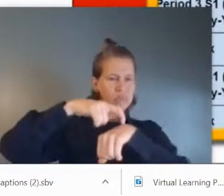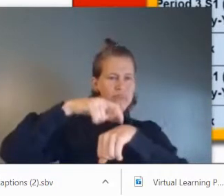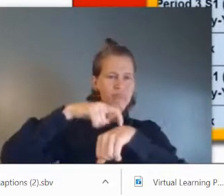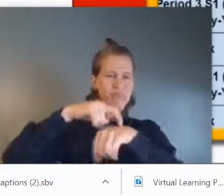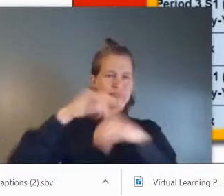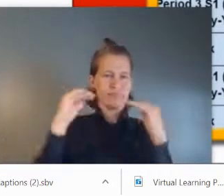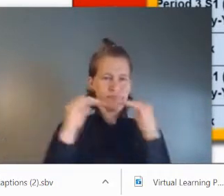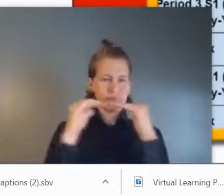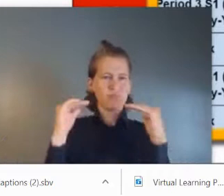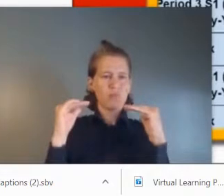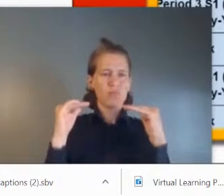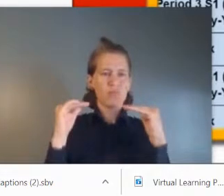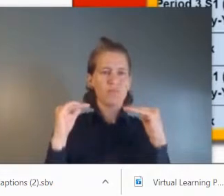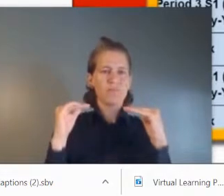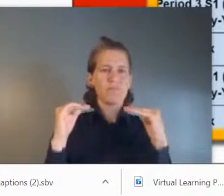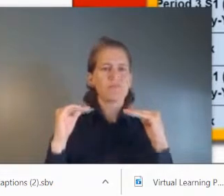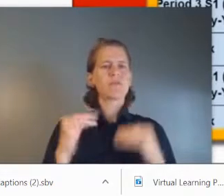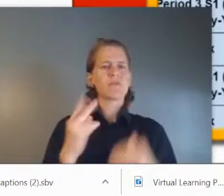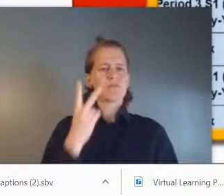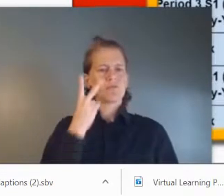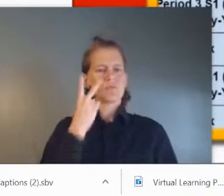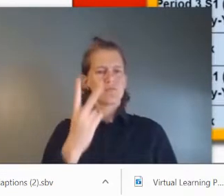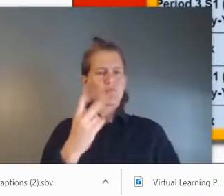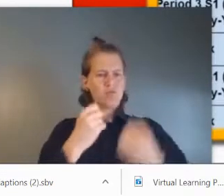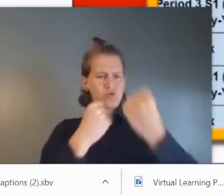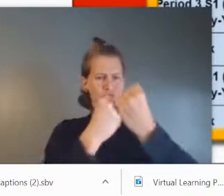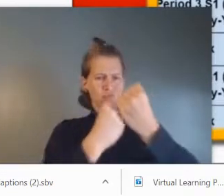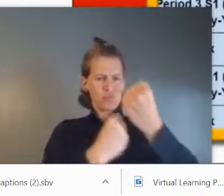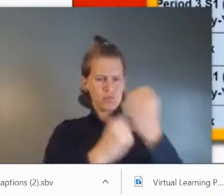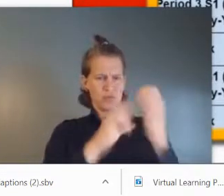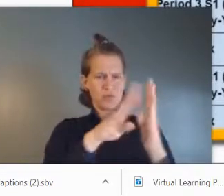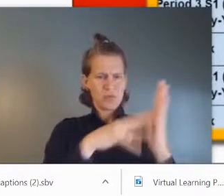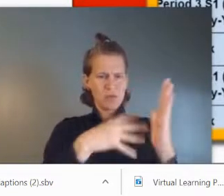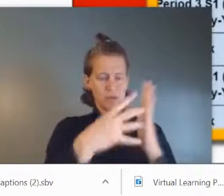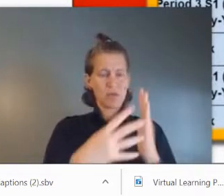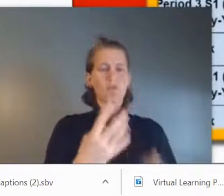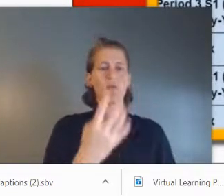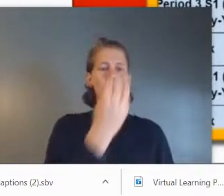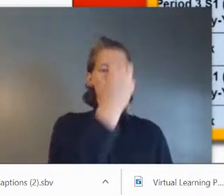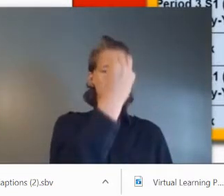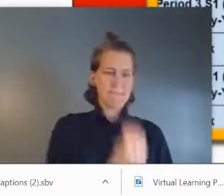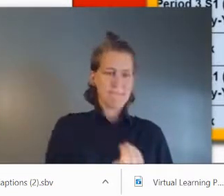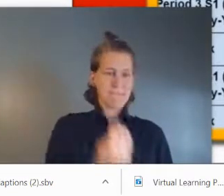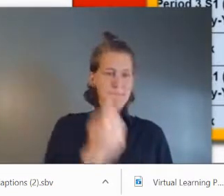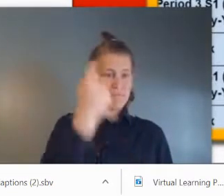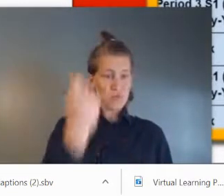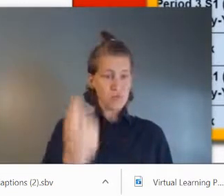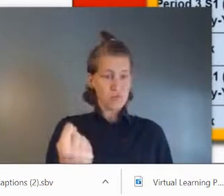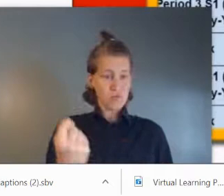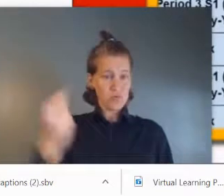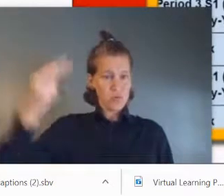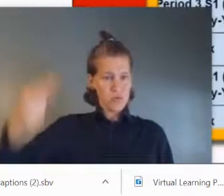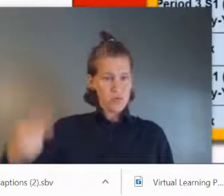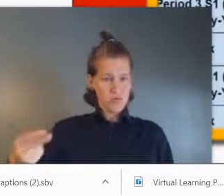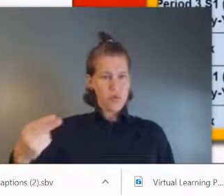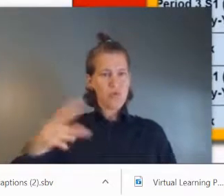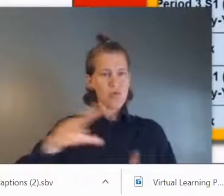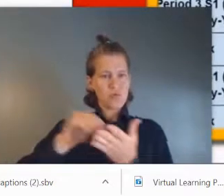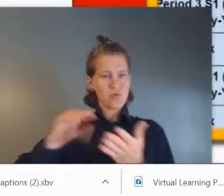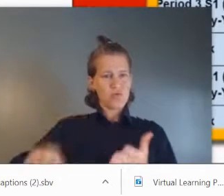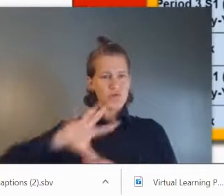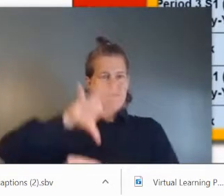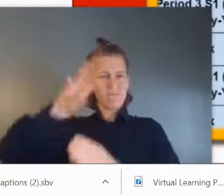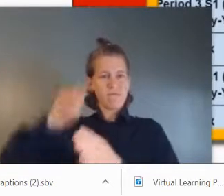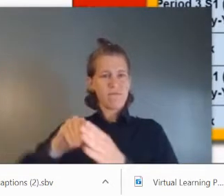First, let's look at the structure of the schedule. On Monday, Tuesday, and Thursday, students will participate in synchronous learning days.